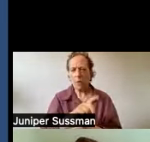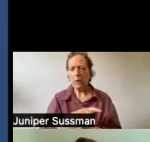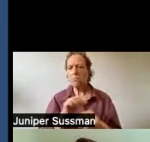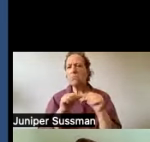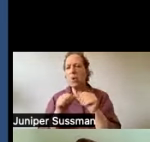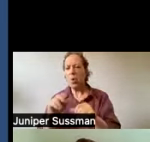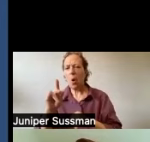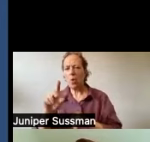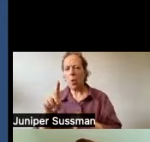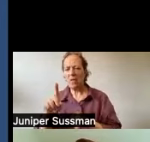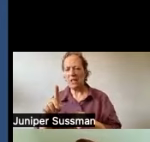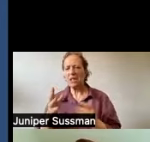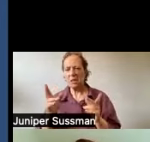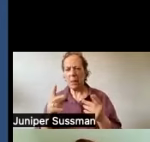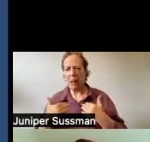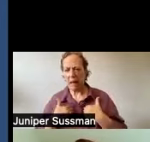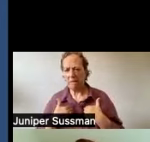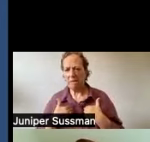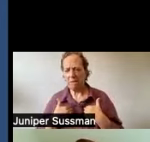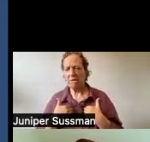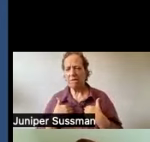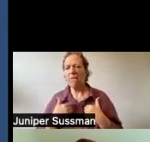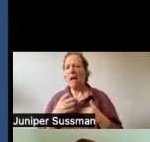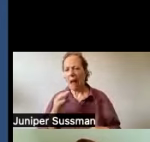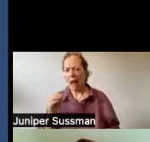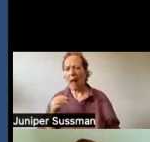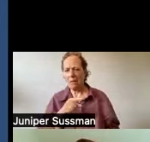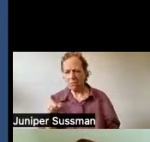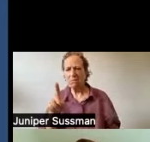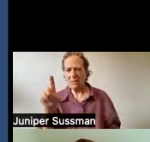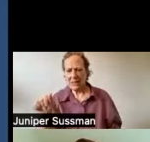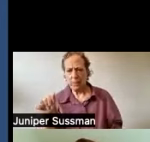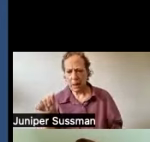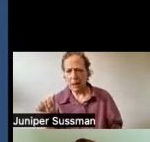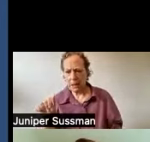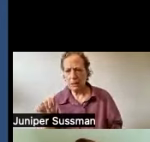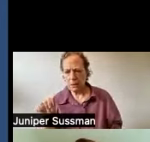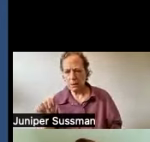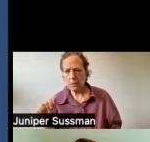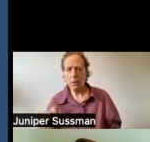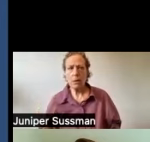from COVID are disabilities, in addition to all of the